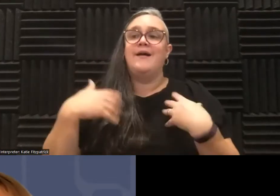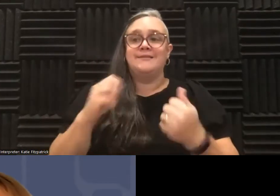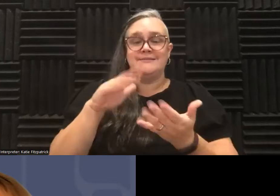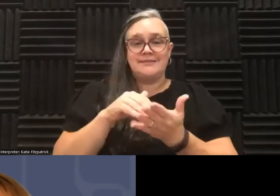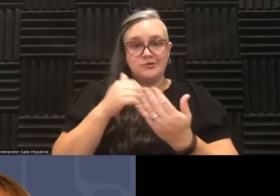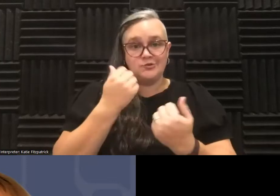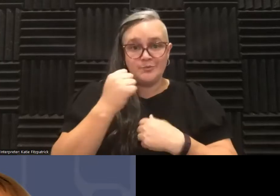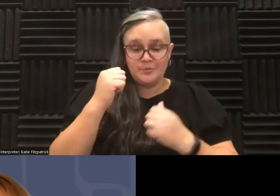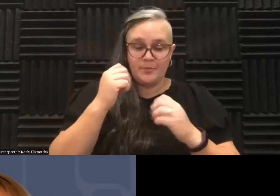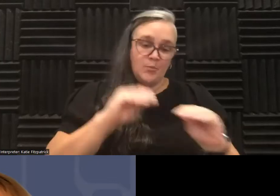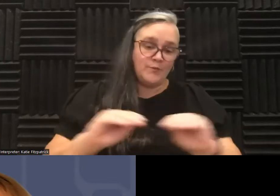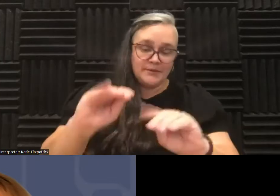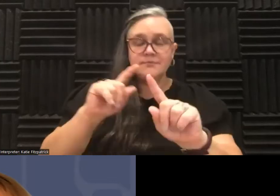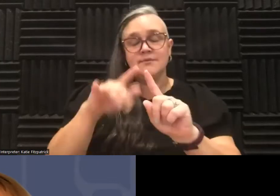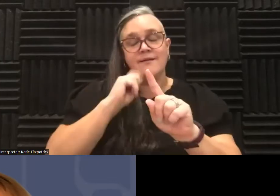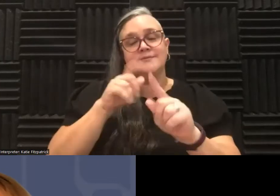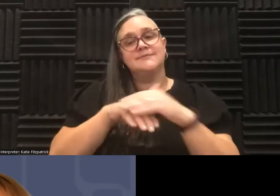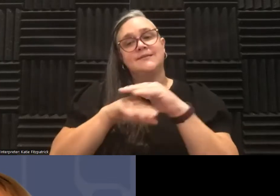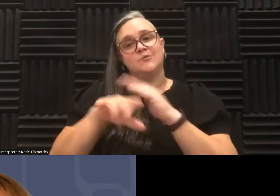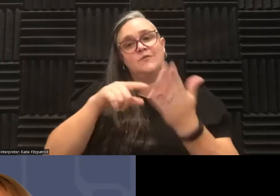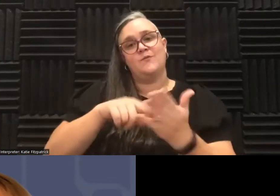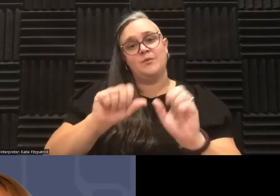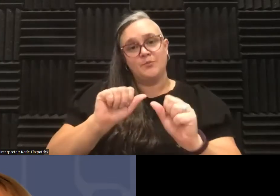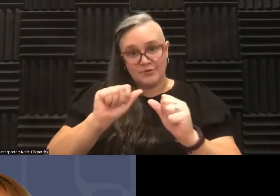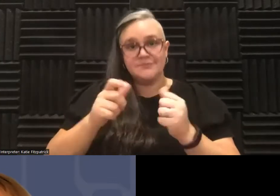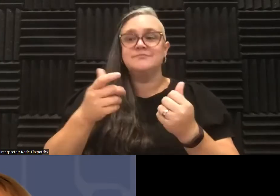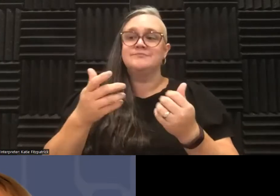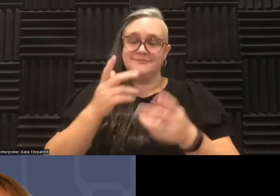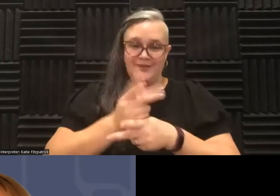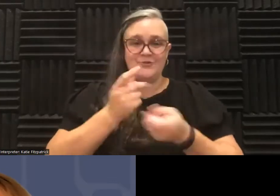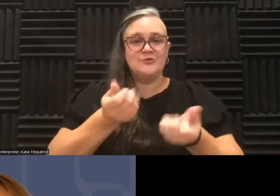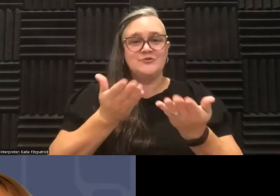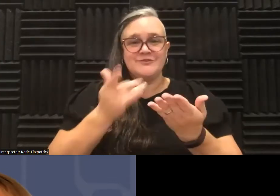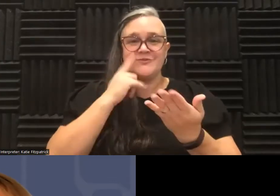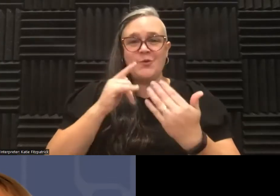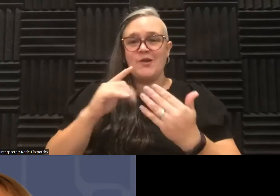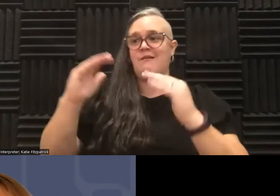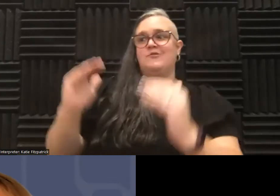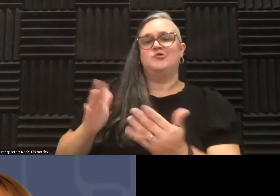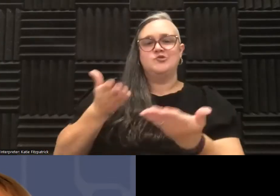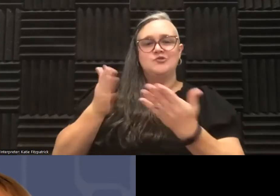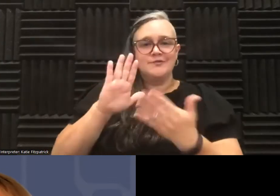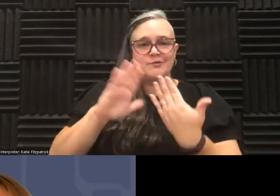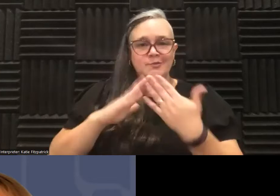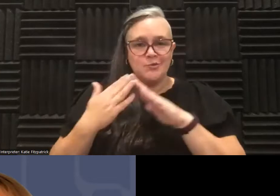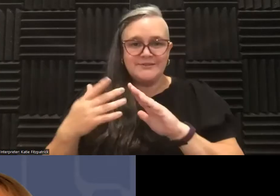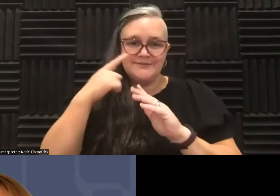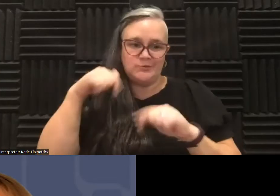accessible, affordable primary care services to underserved communities in Michigan. She's a master's